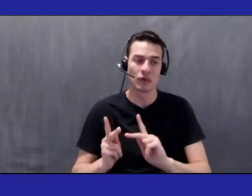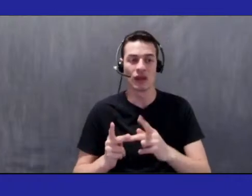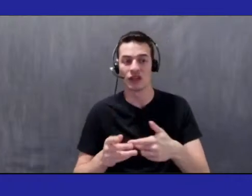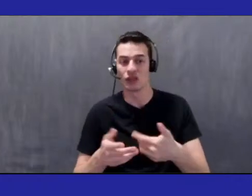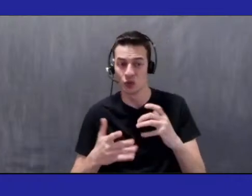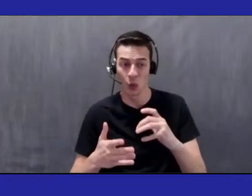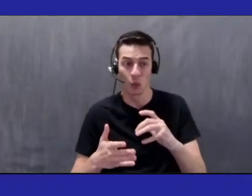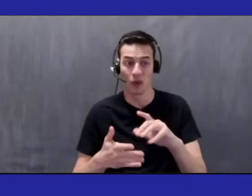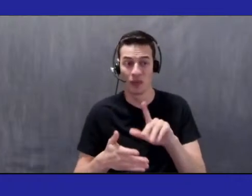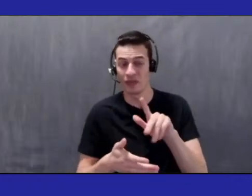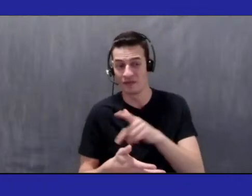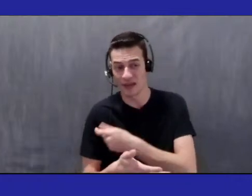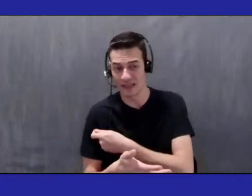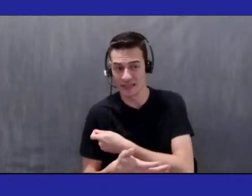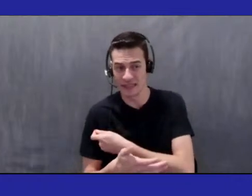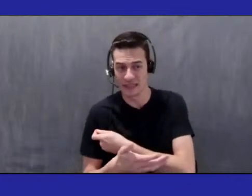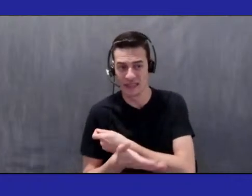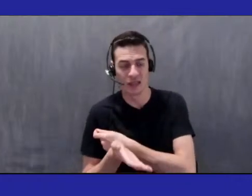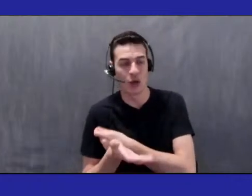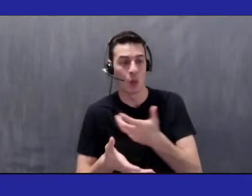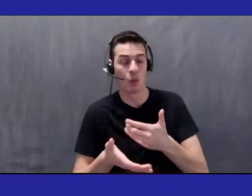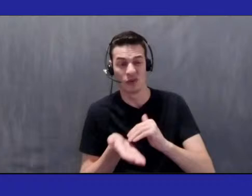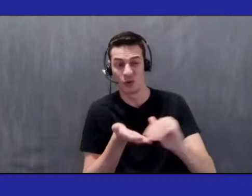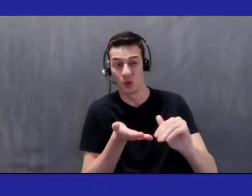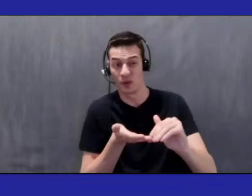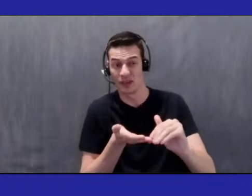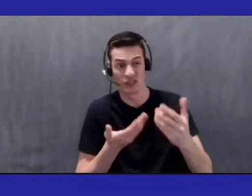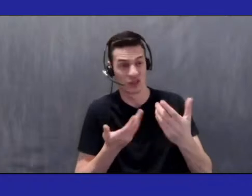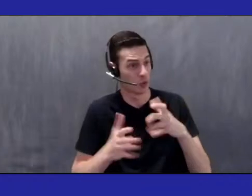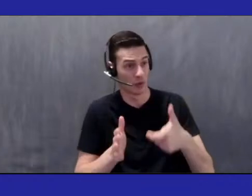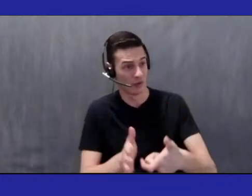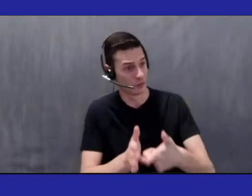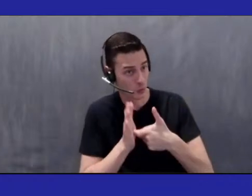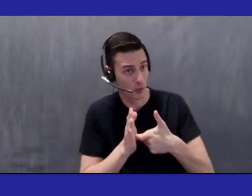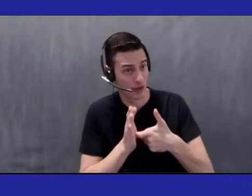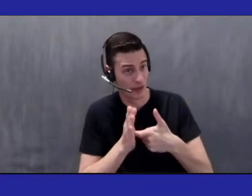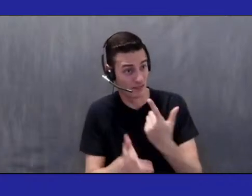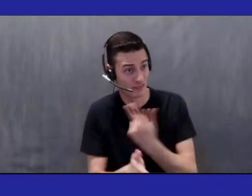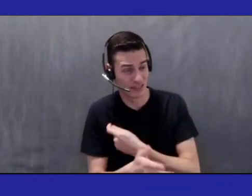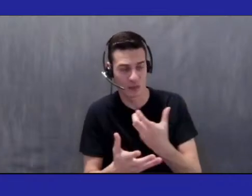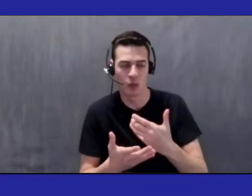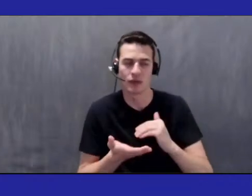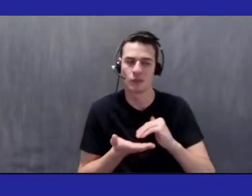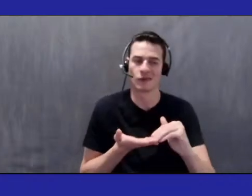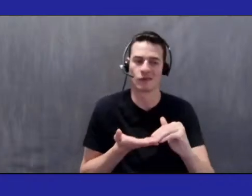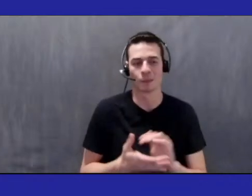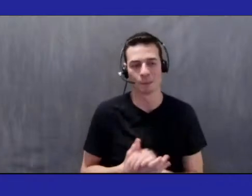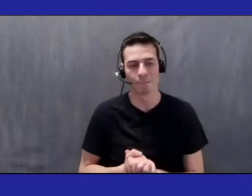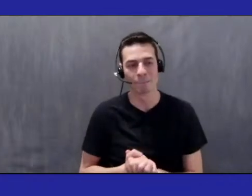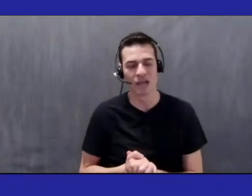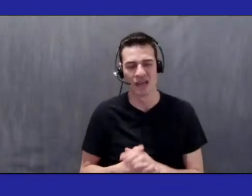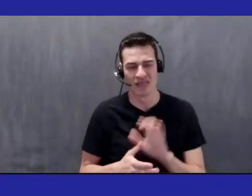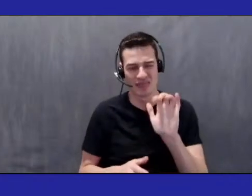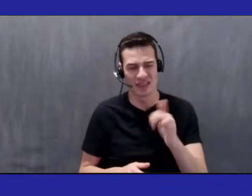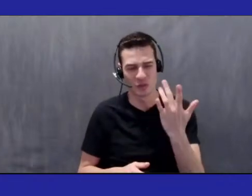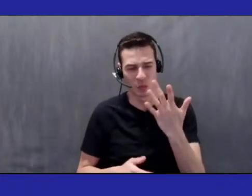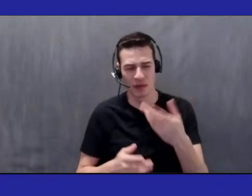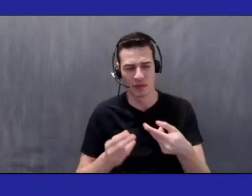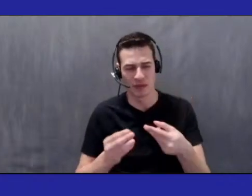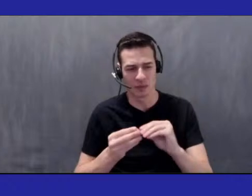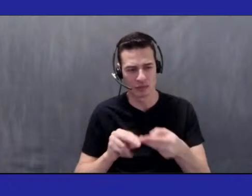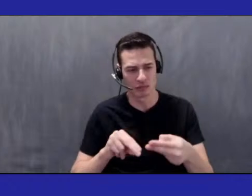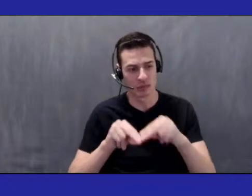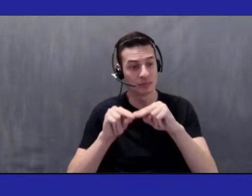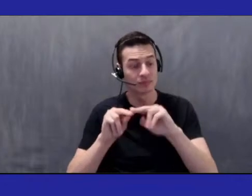So there's just been obviously an overall increase in the number of externals that were filed. Again, too, complainants are able